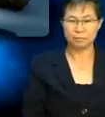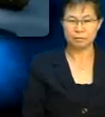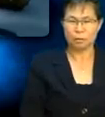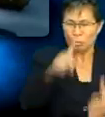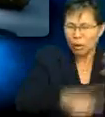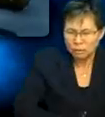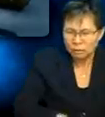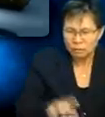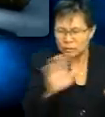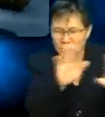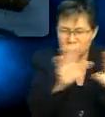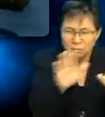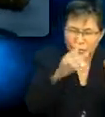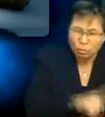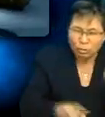What?